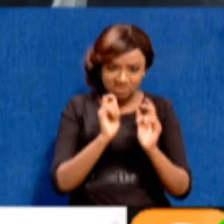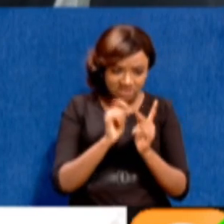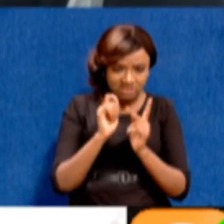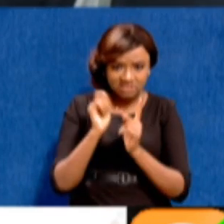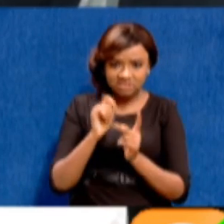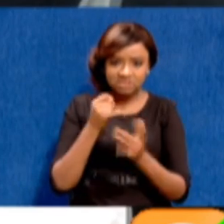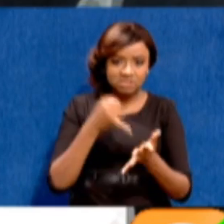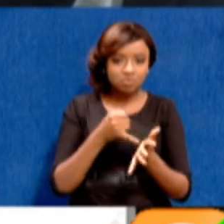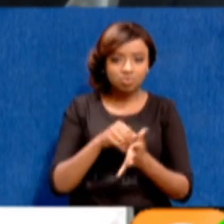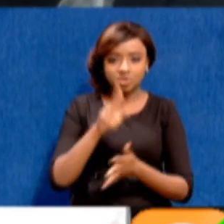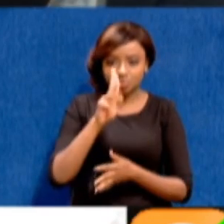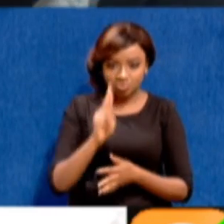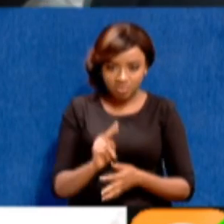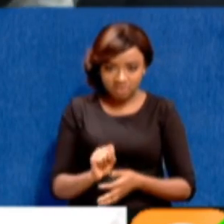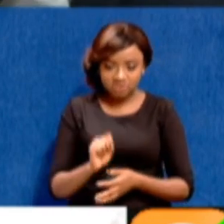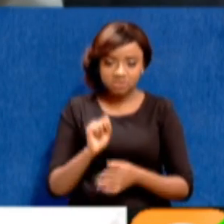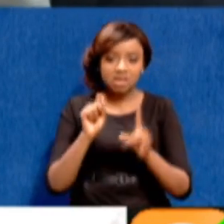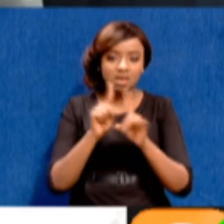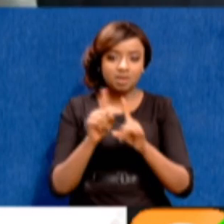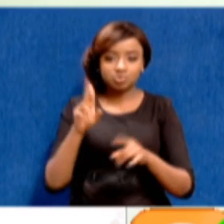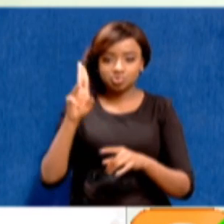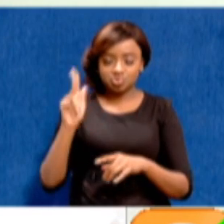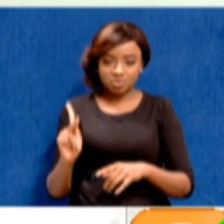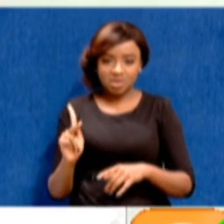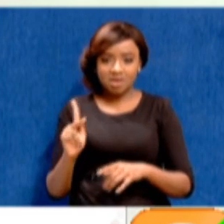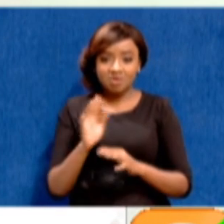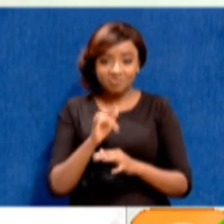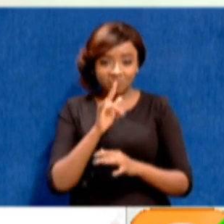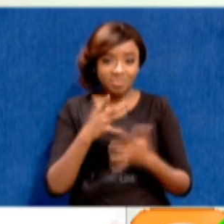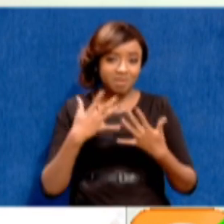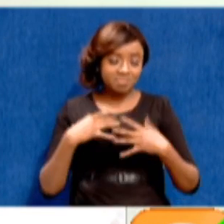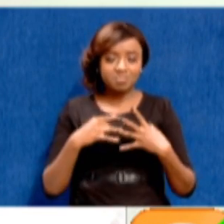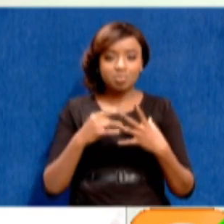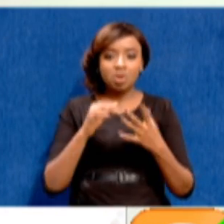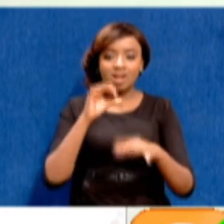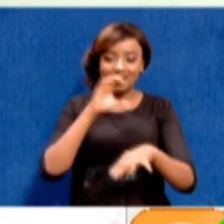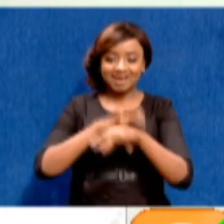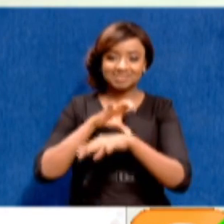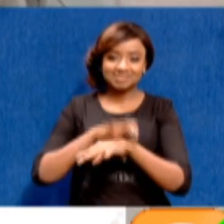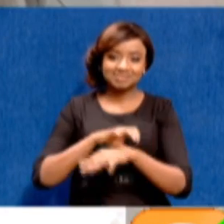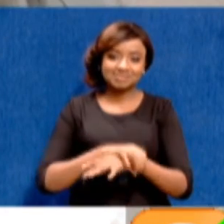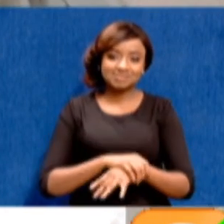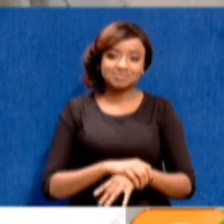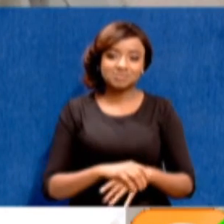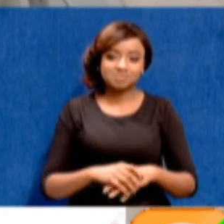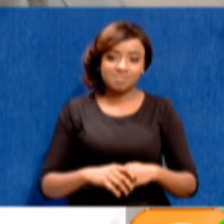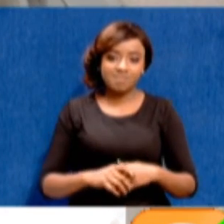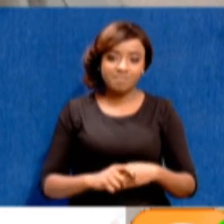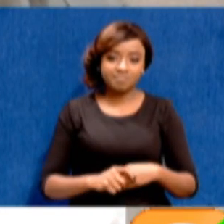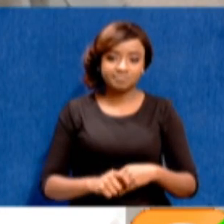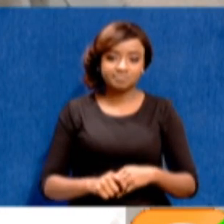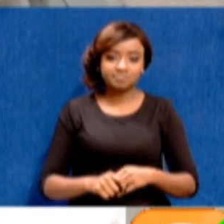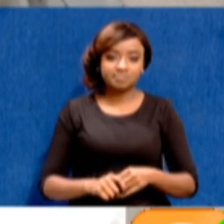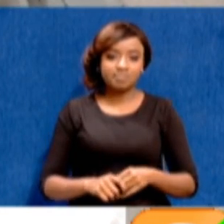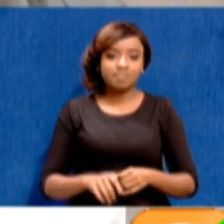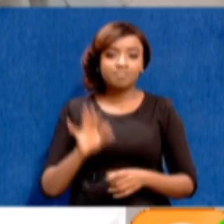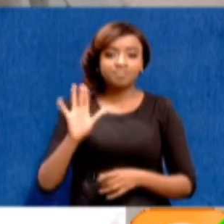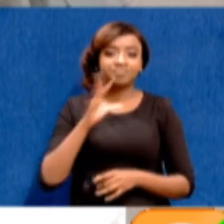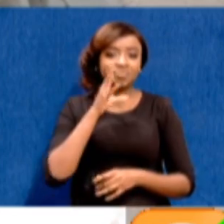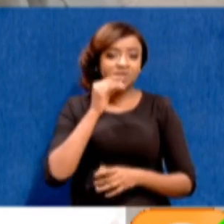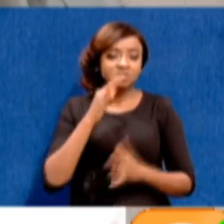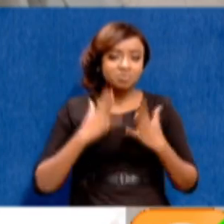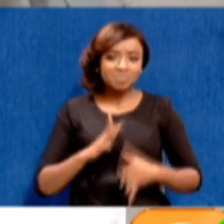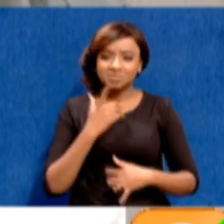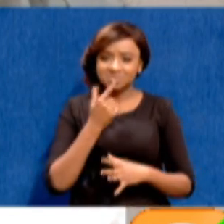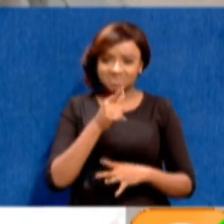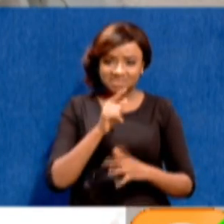sites including the US and UK, which is where the participant apparently fell ill. The spokesman of the company said